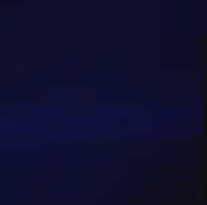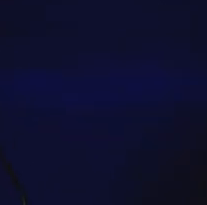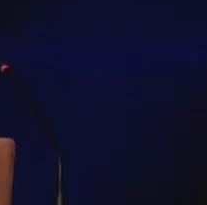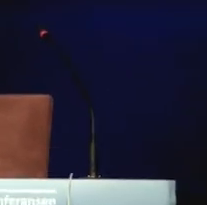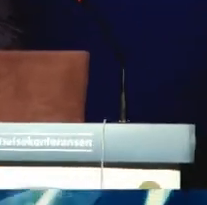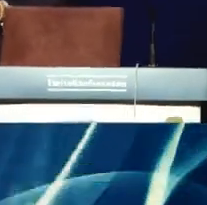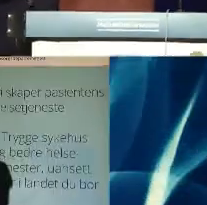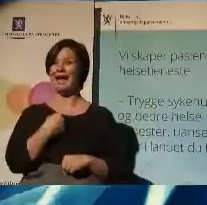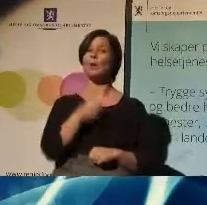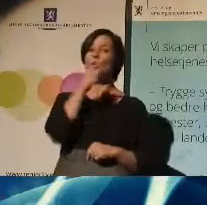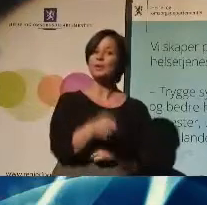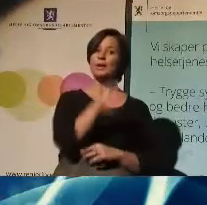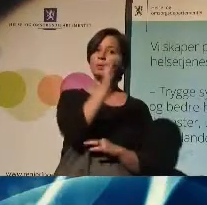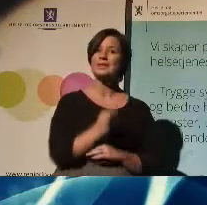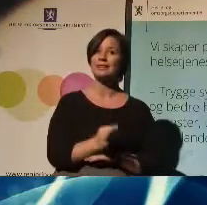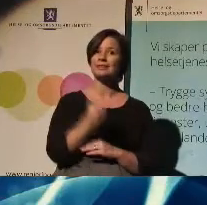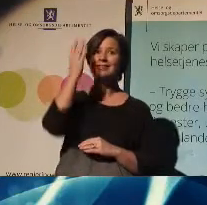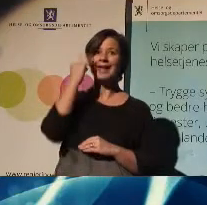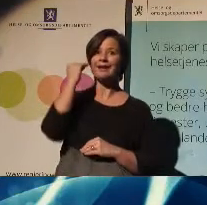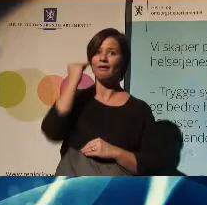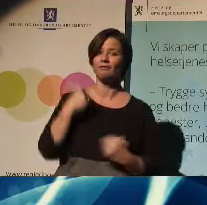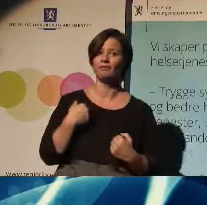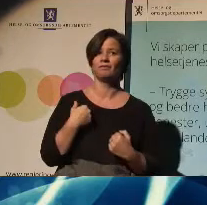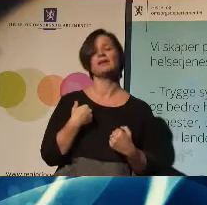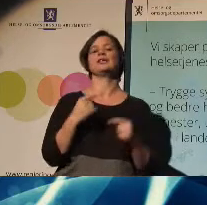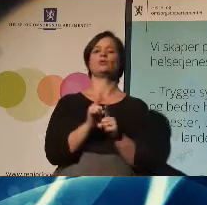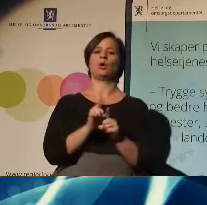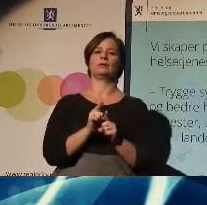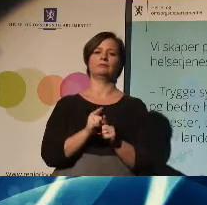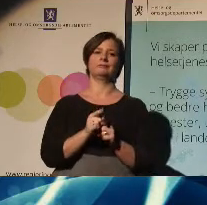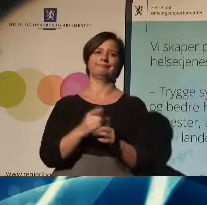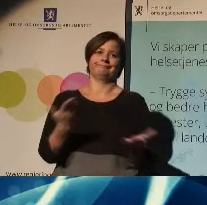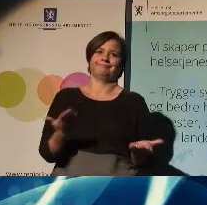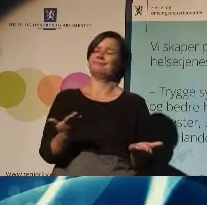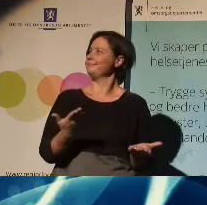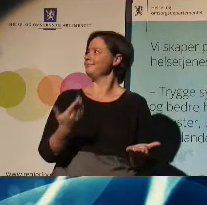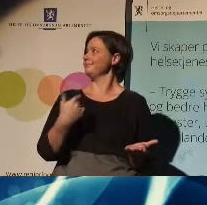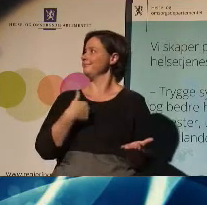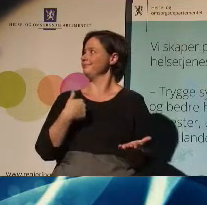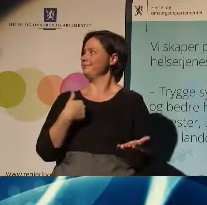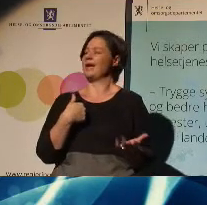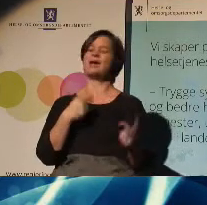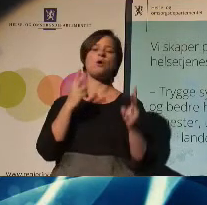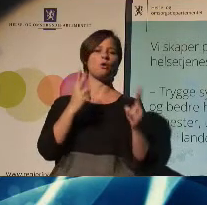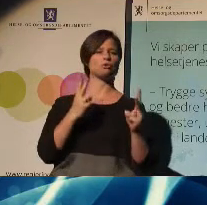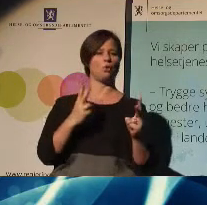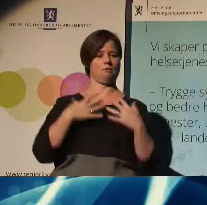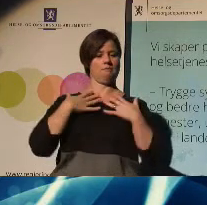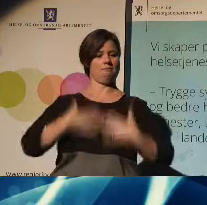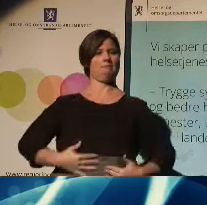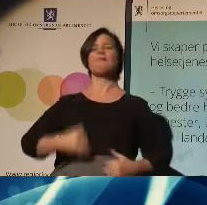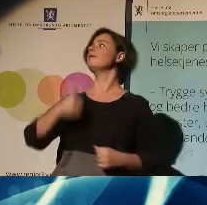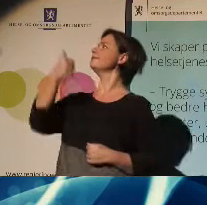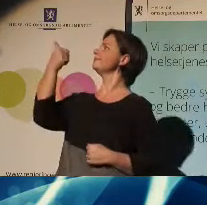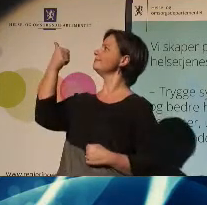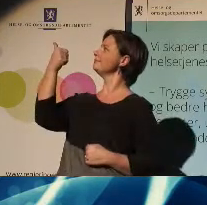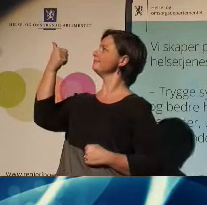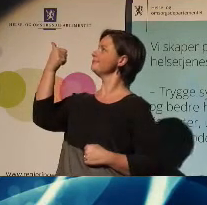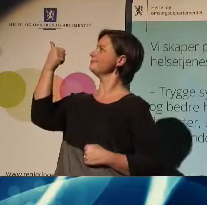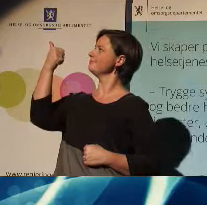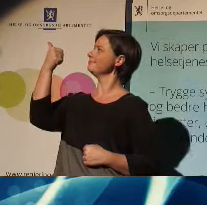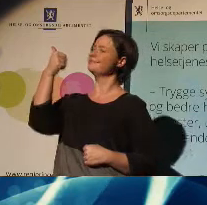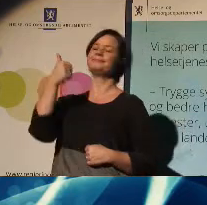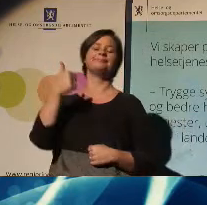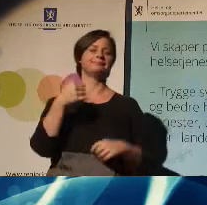Dutch. And this is me in a typical polder, and a polder is a typical Dutch, grassy fields with cows and